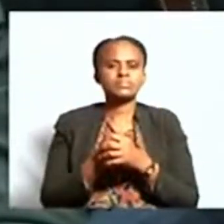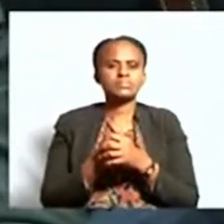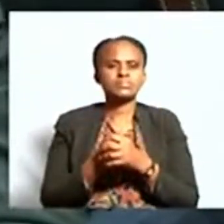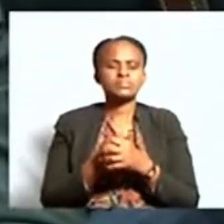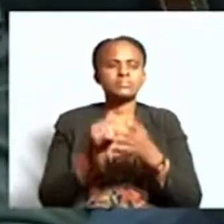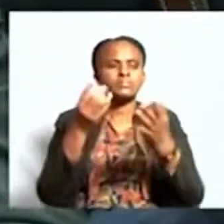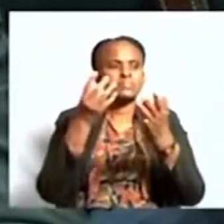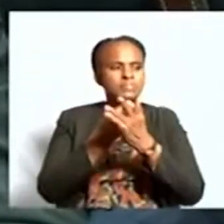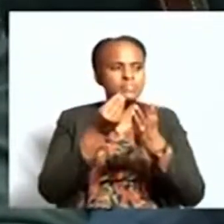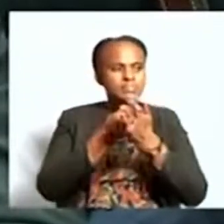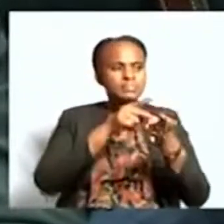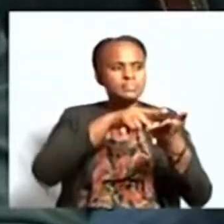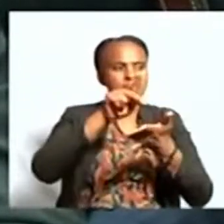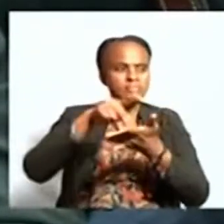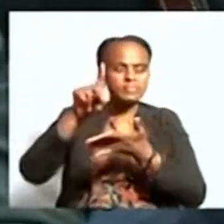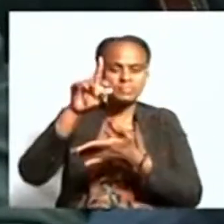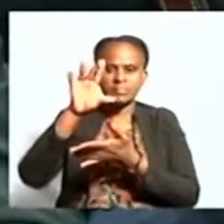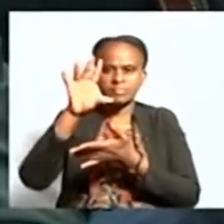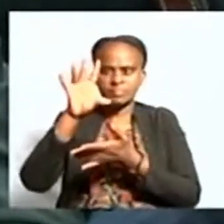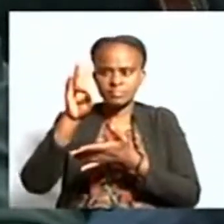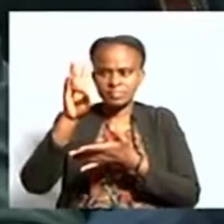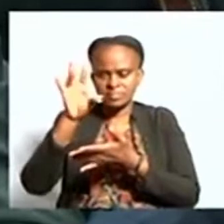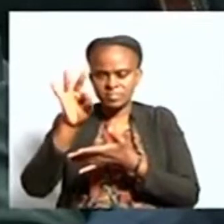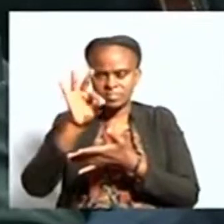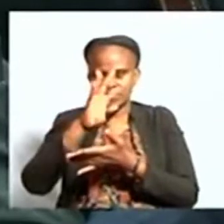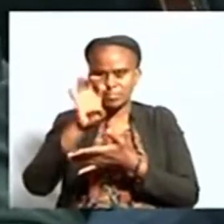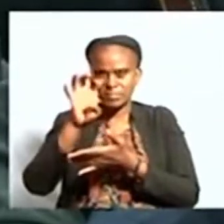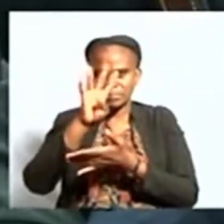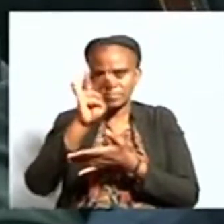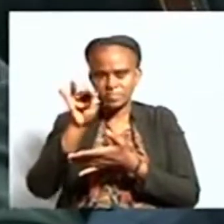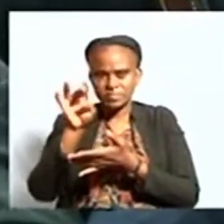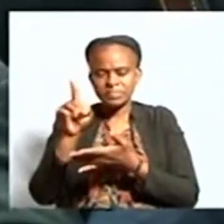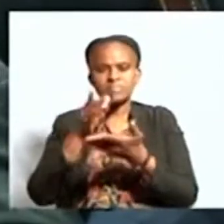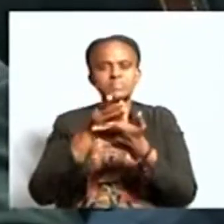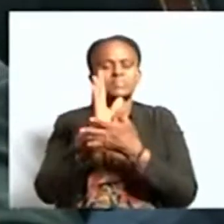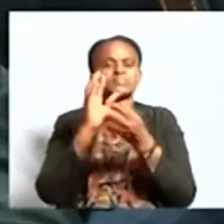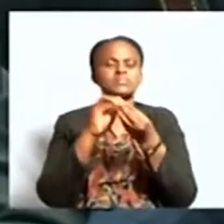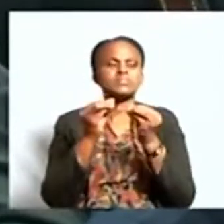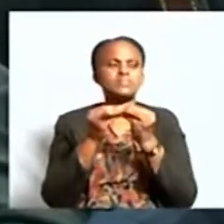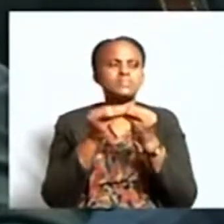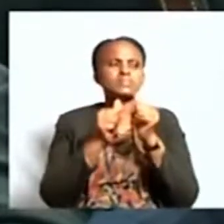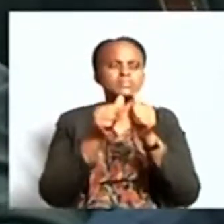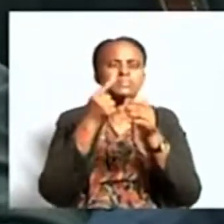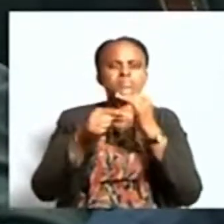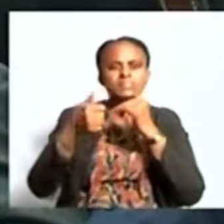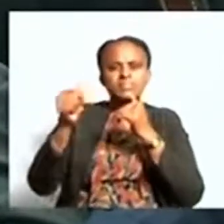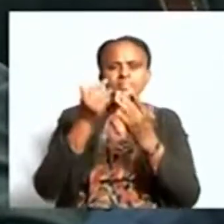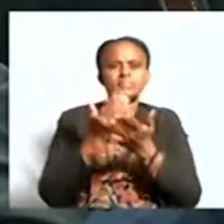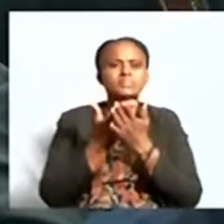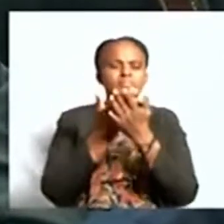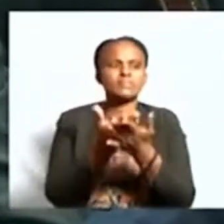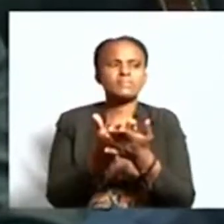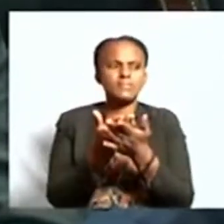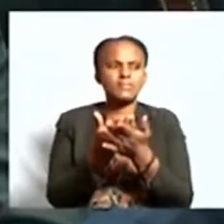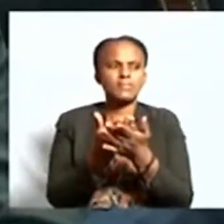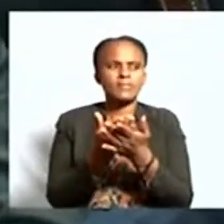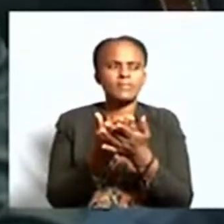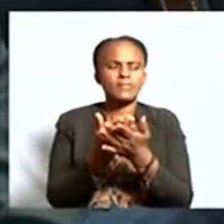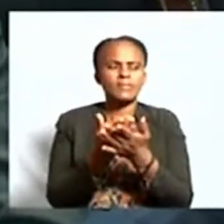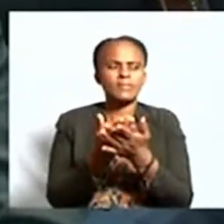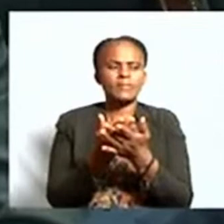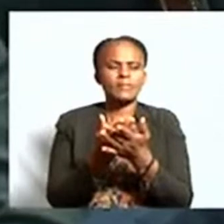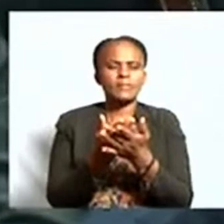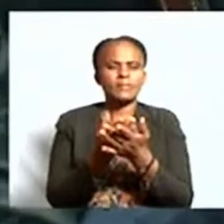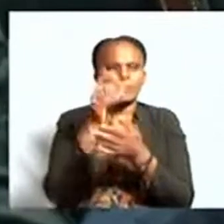the money is paid 79,444 was actually the correct figure according to what has been submitted.